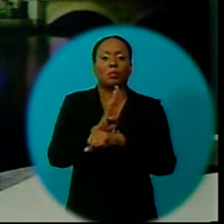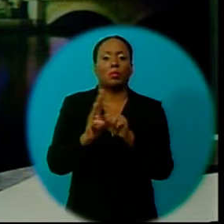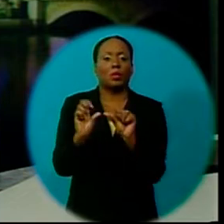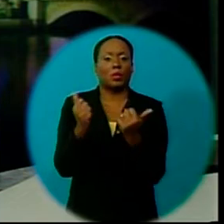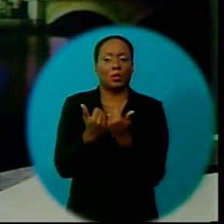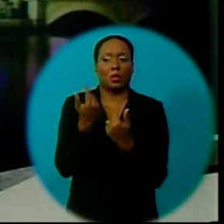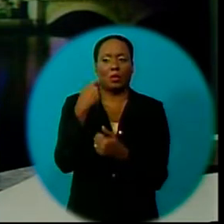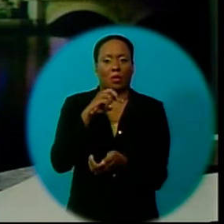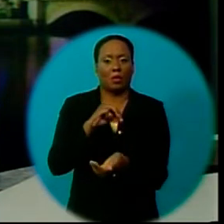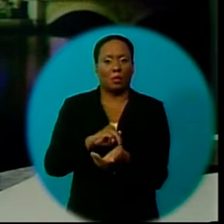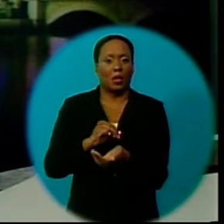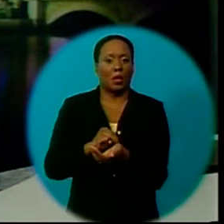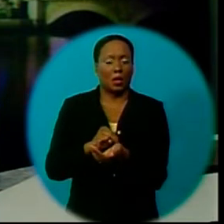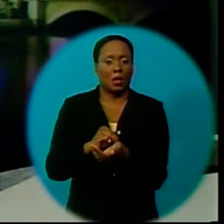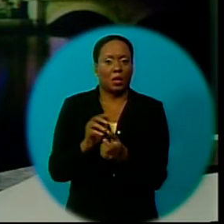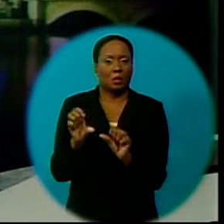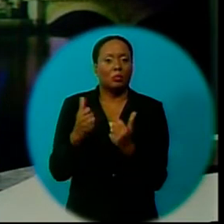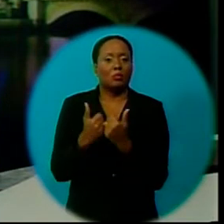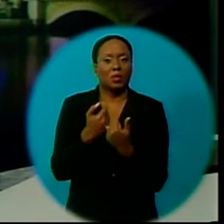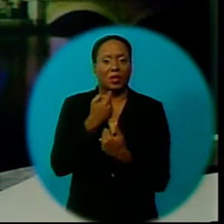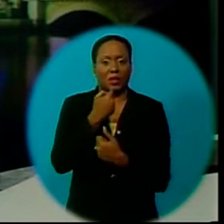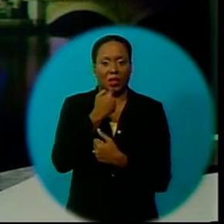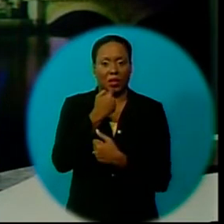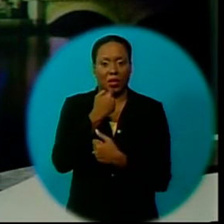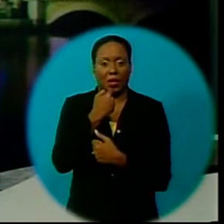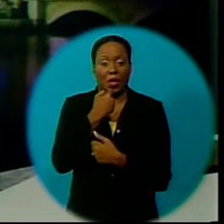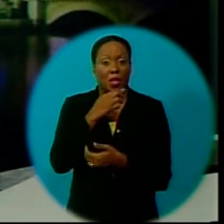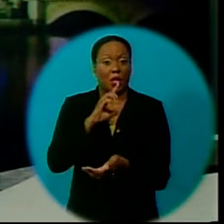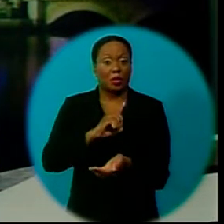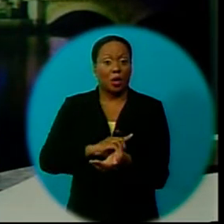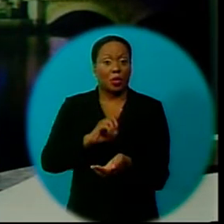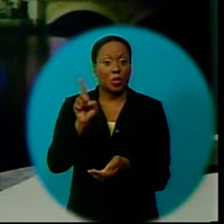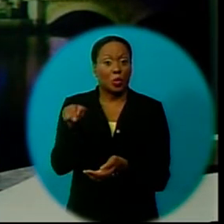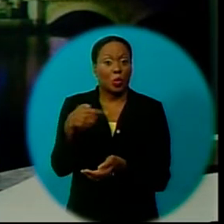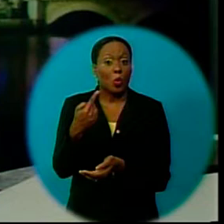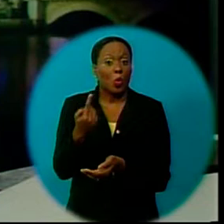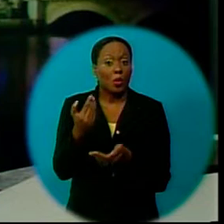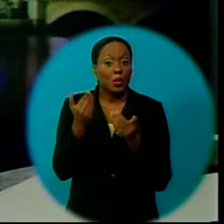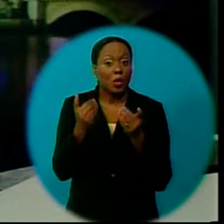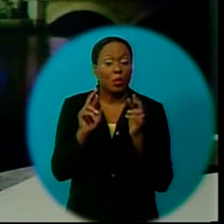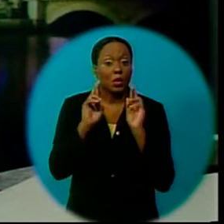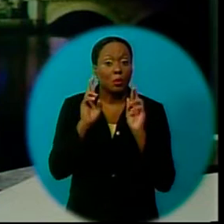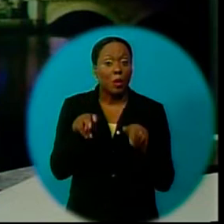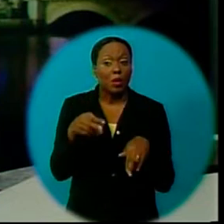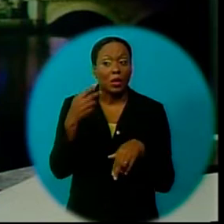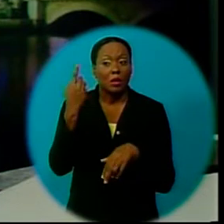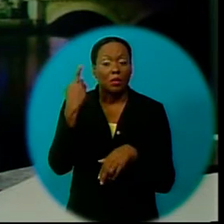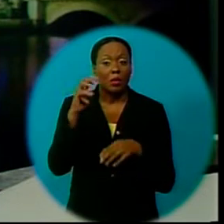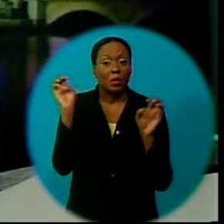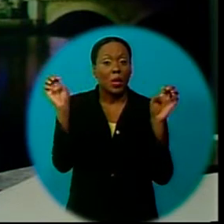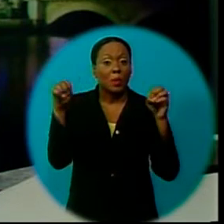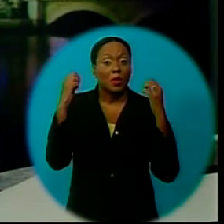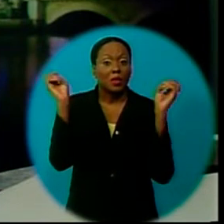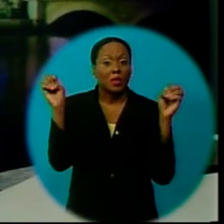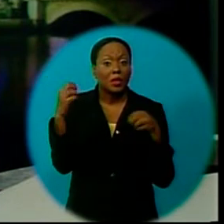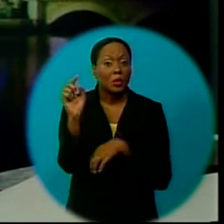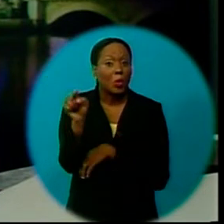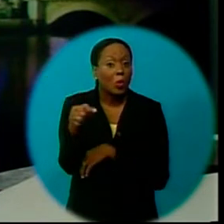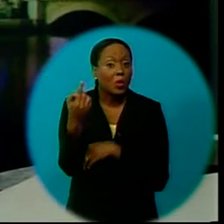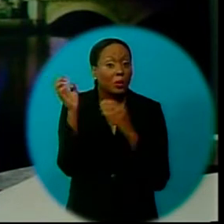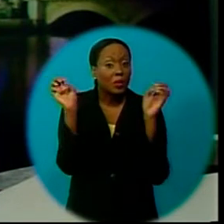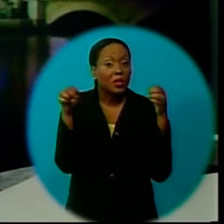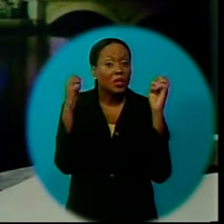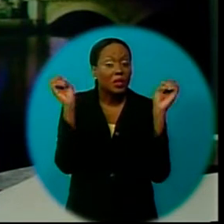Medical Practitioners. And doctors will now be responding to emergency cases only. This was just one of several revelations from